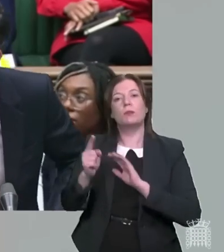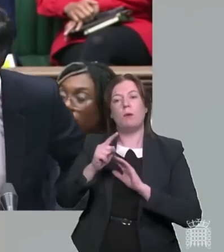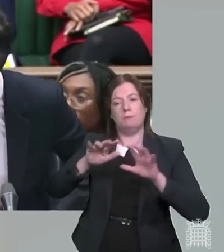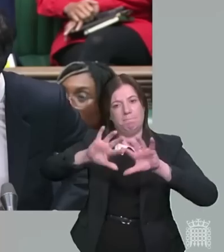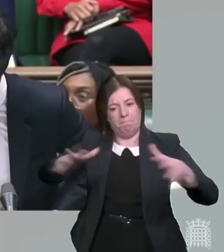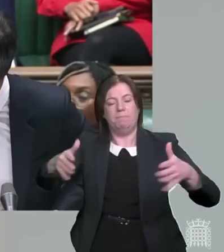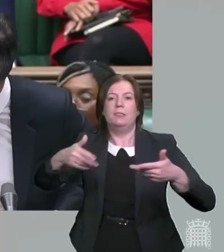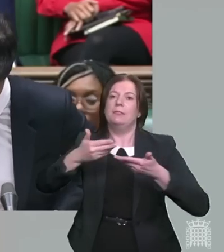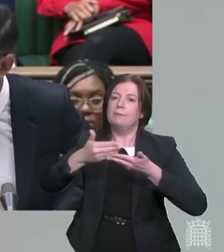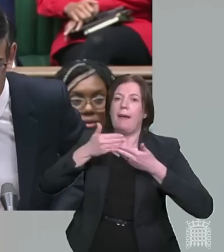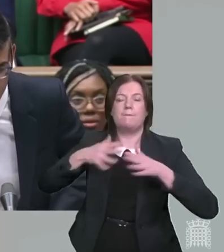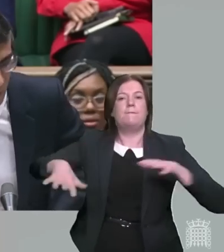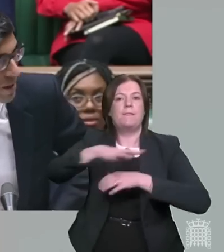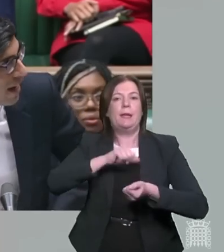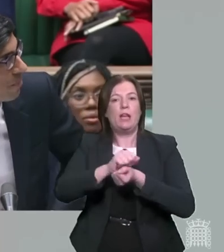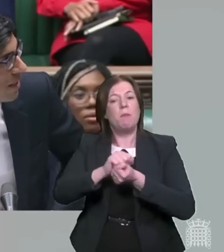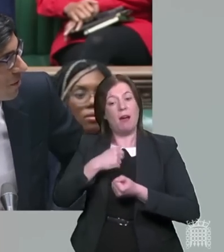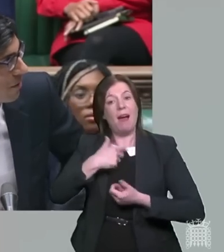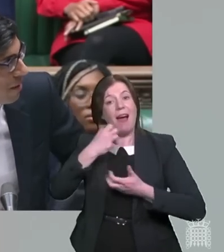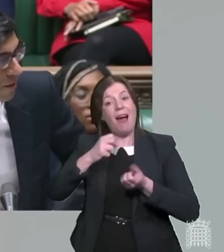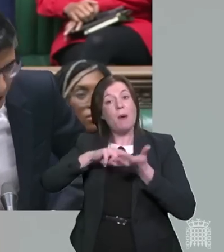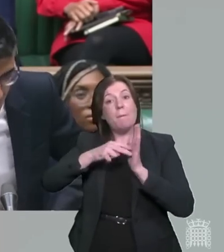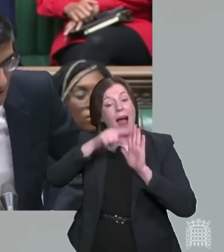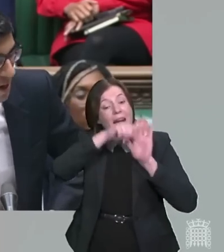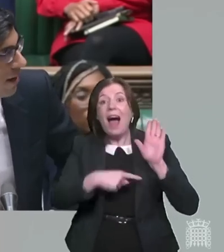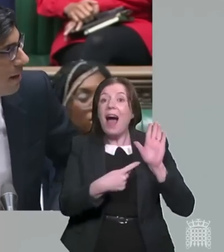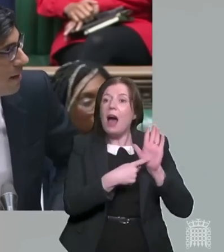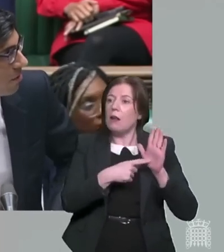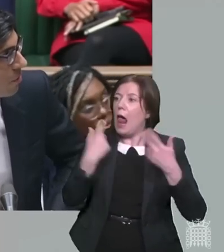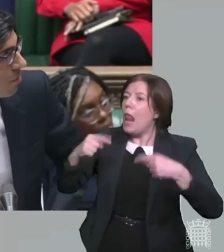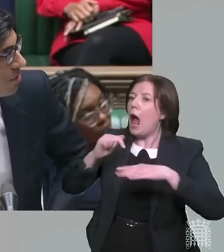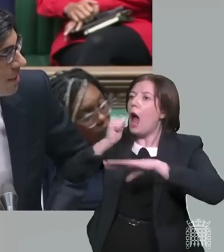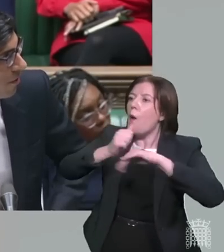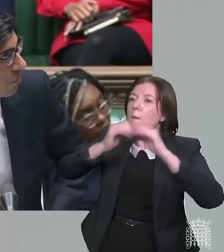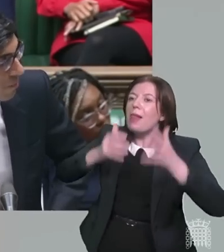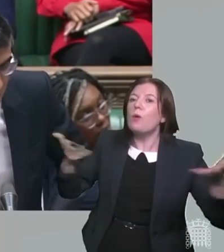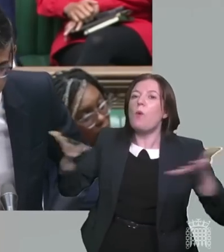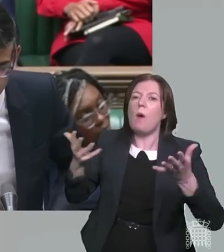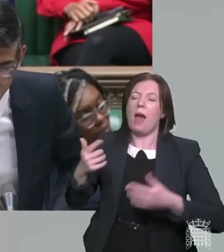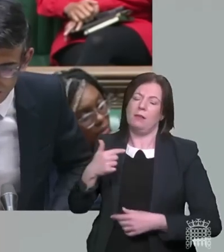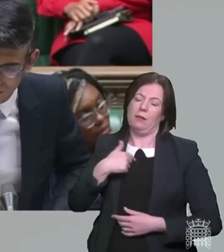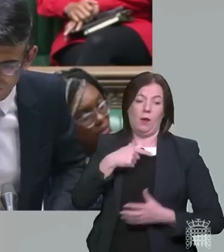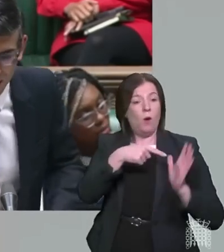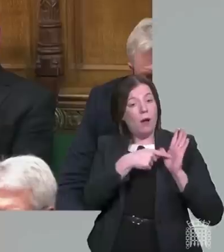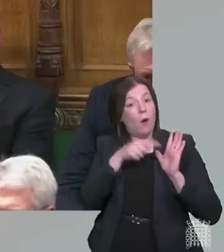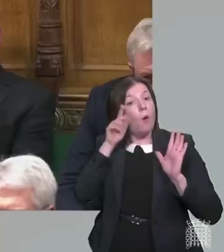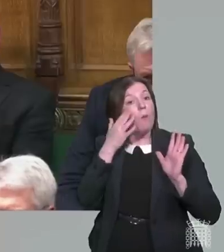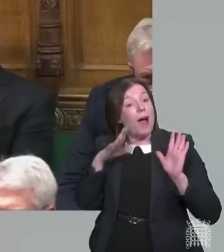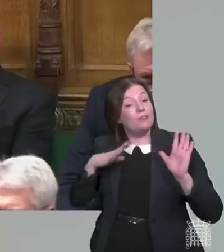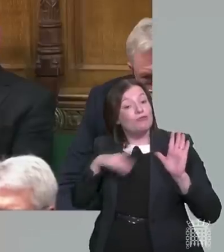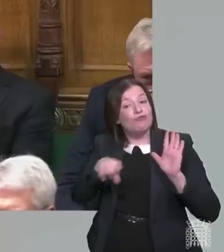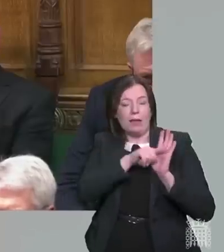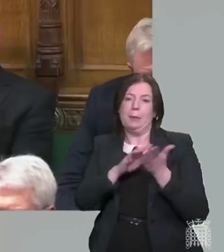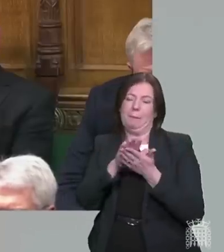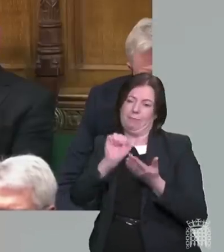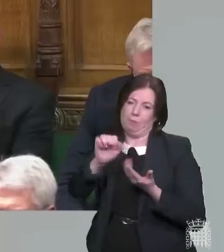the recent changes to our planning reforms will ensure that we can protect the green belt everywhere, and his local community and others will benefit from those protections as we keep our